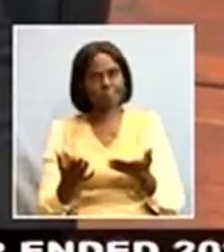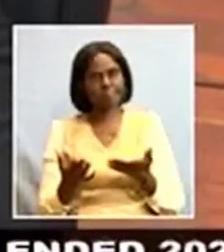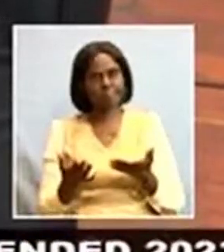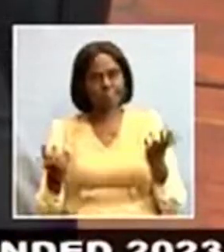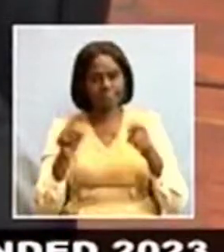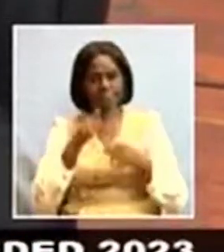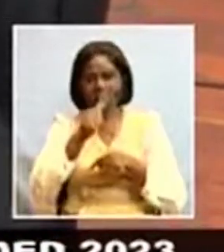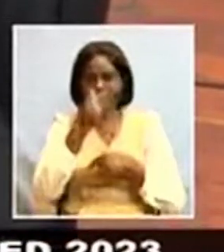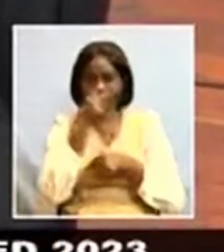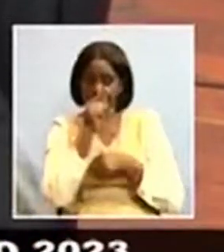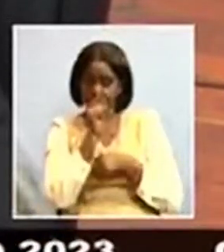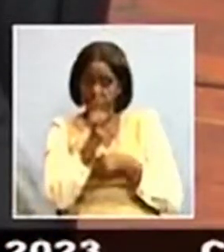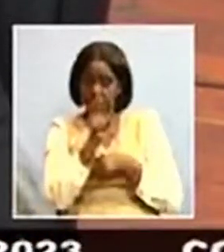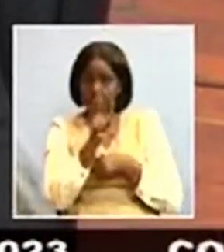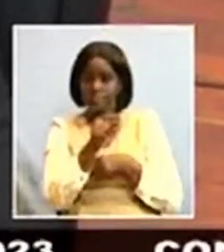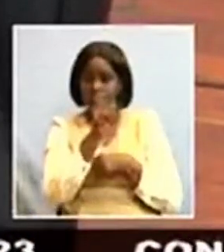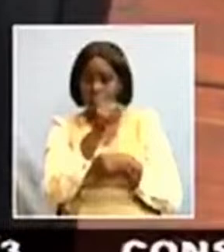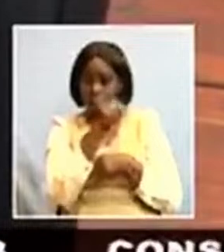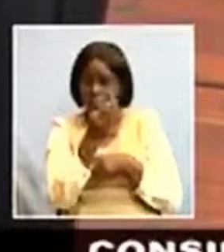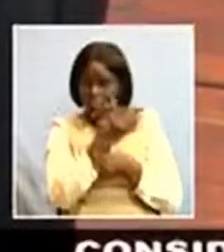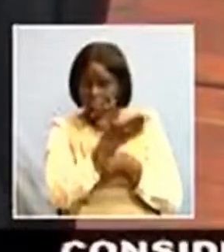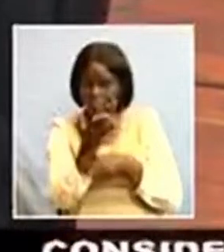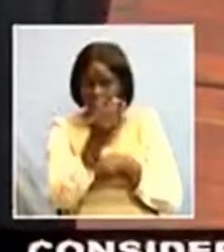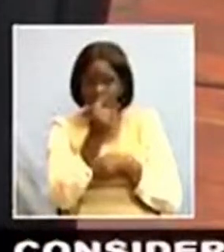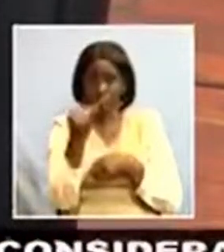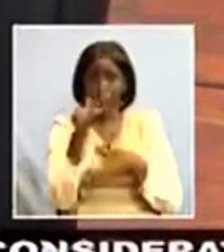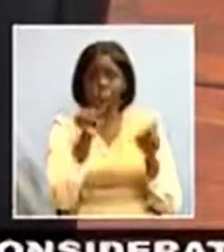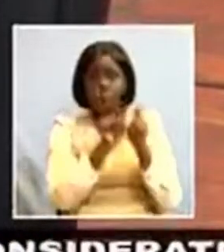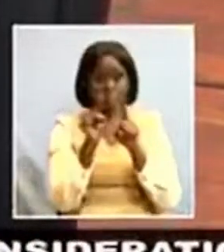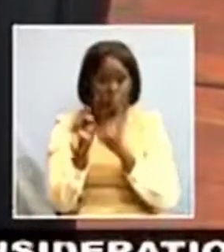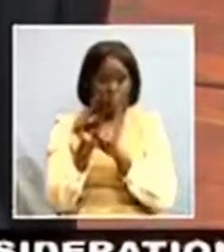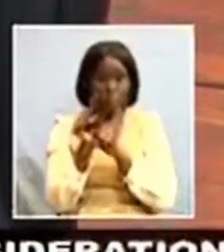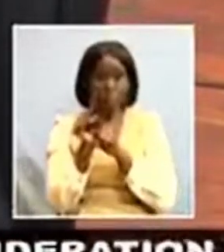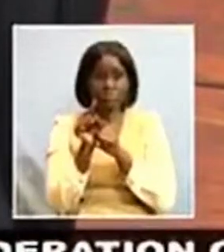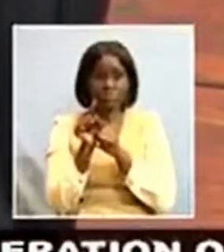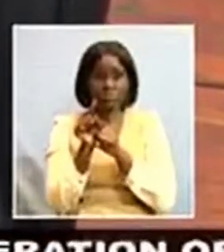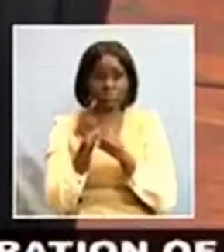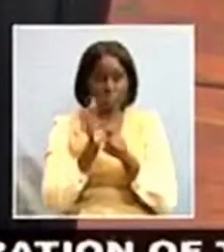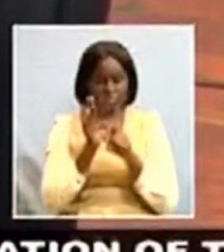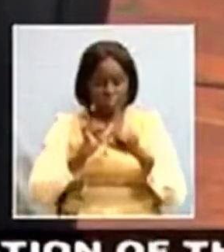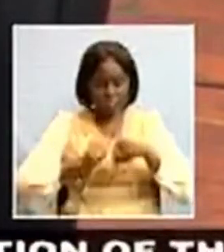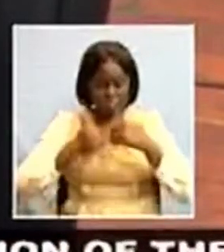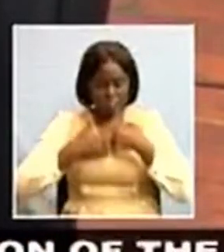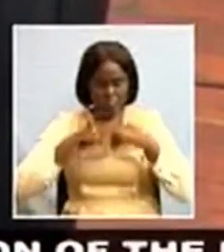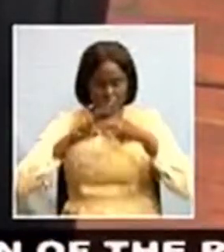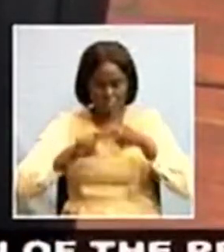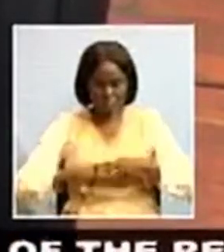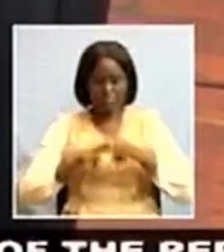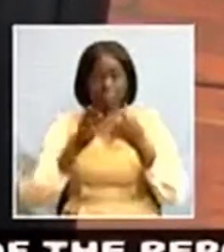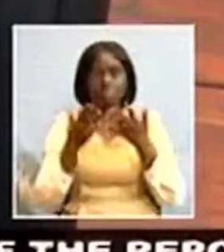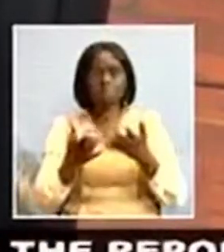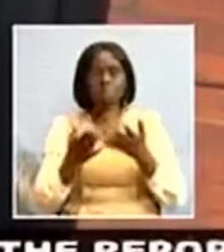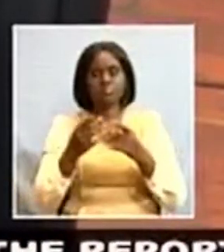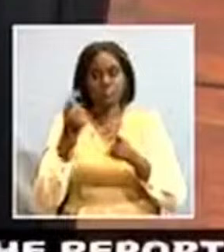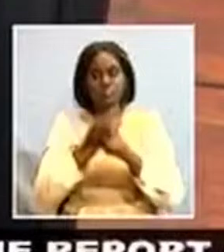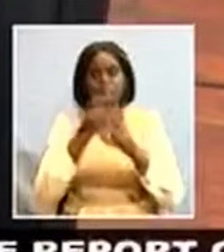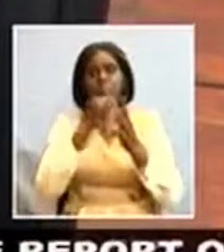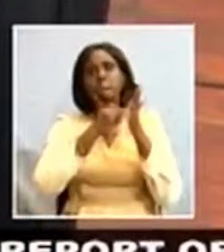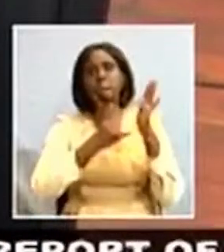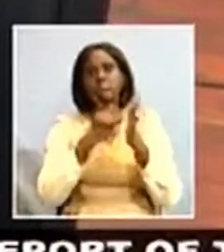When you look at this, this is one of the issues also. We've been sitting actually here since